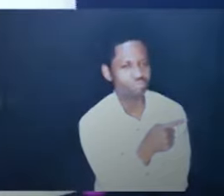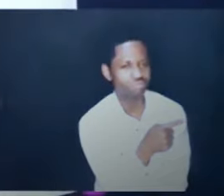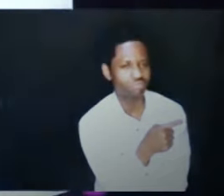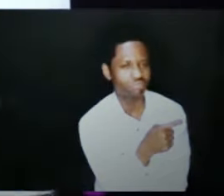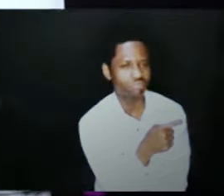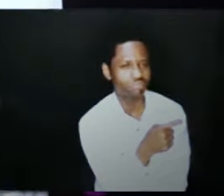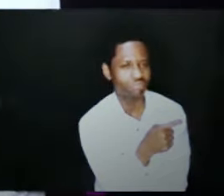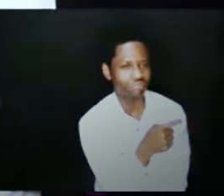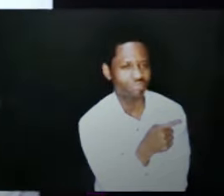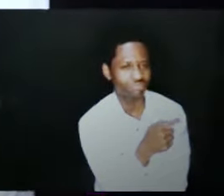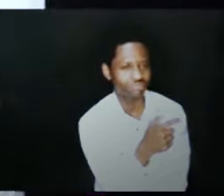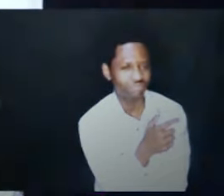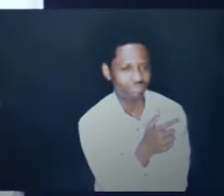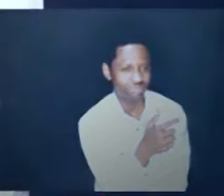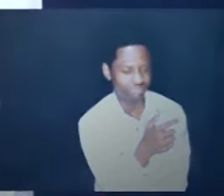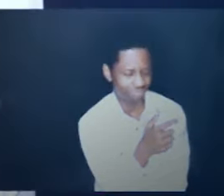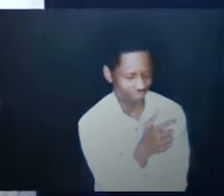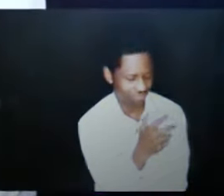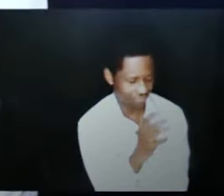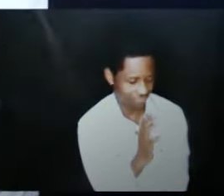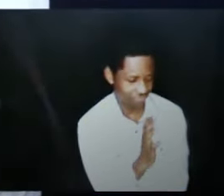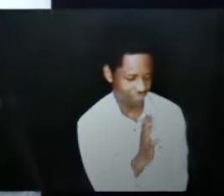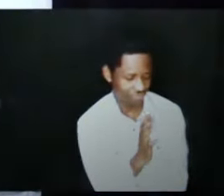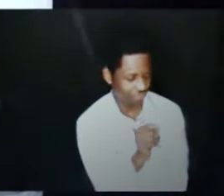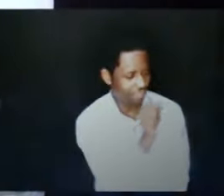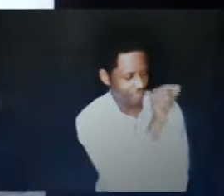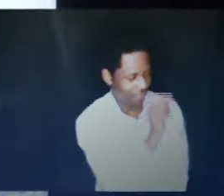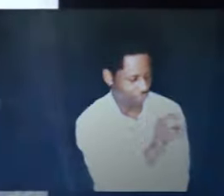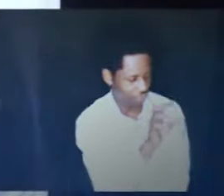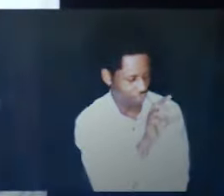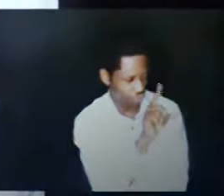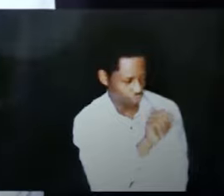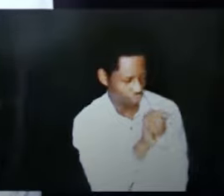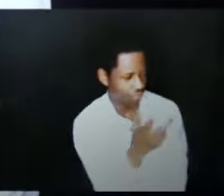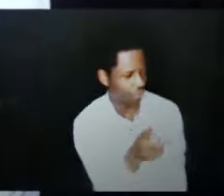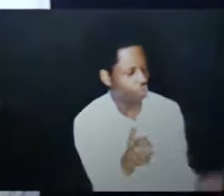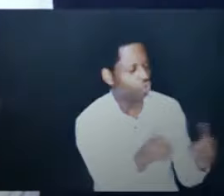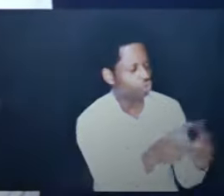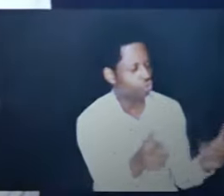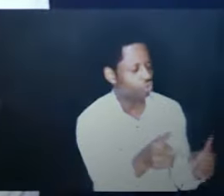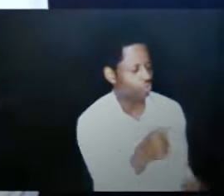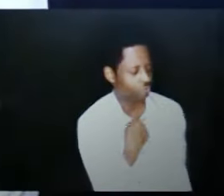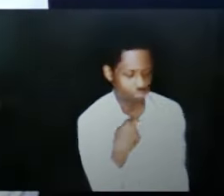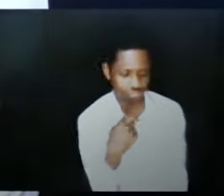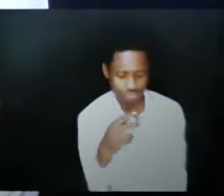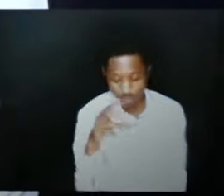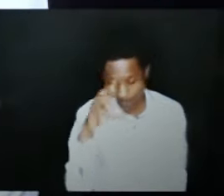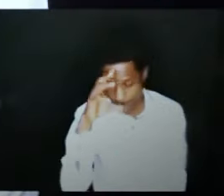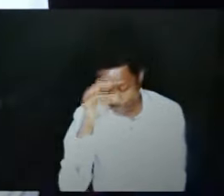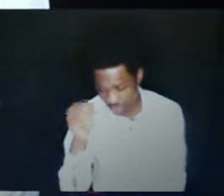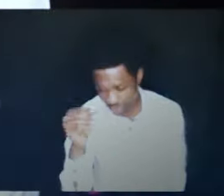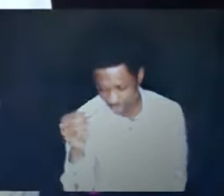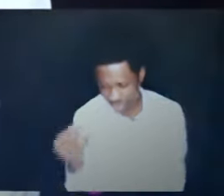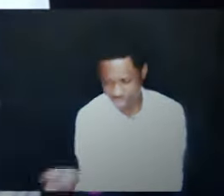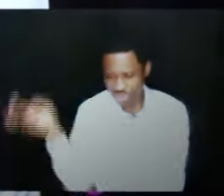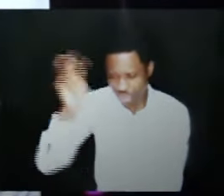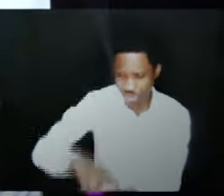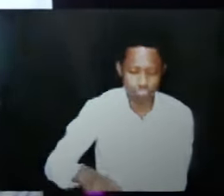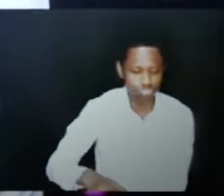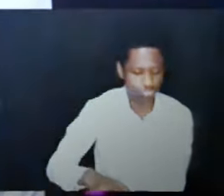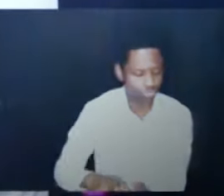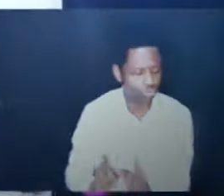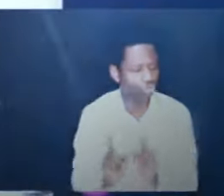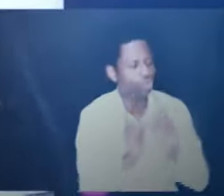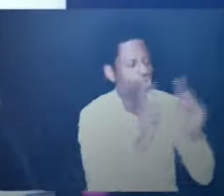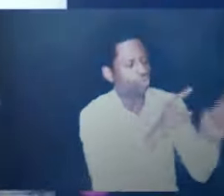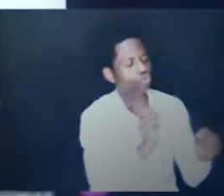verse 20 says that so He got up and went to the father.